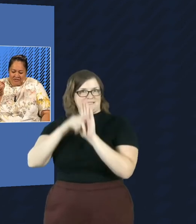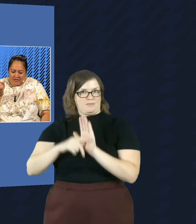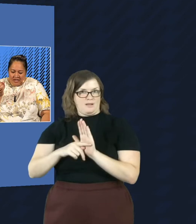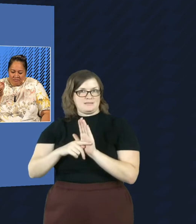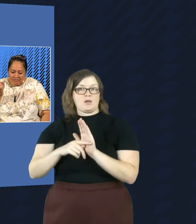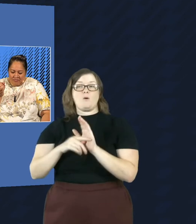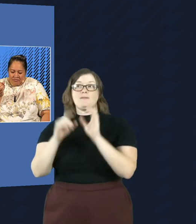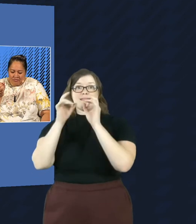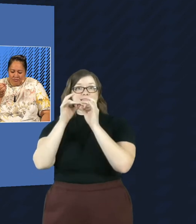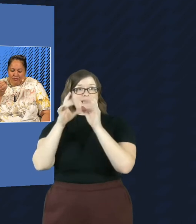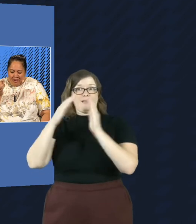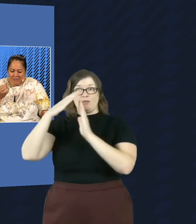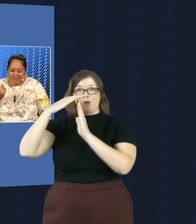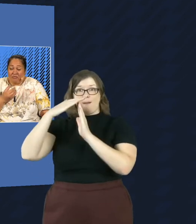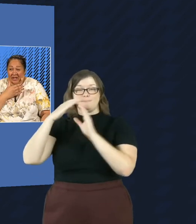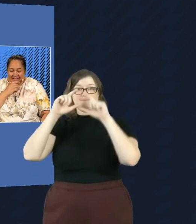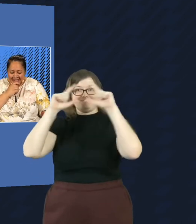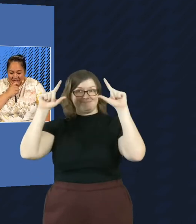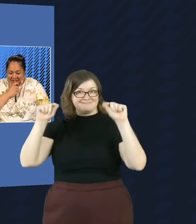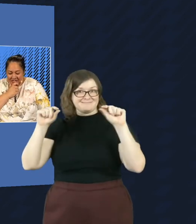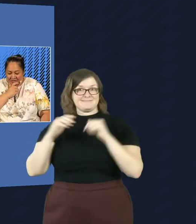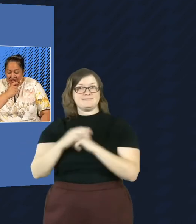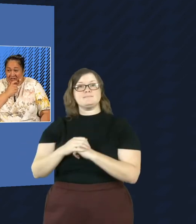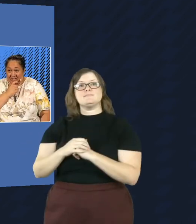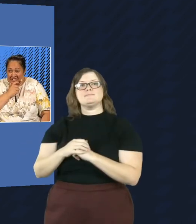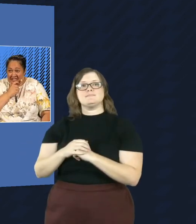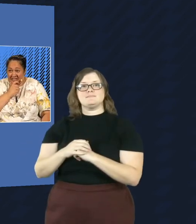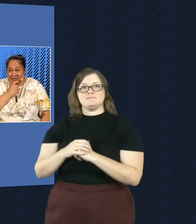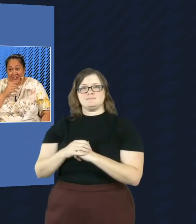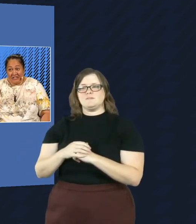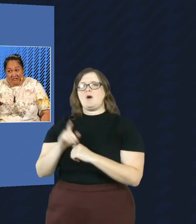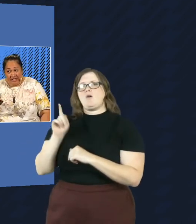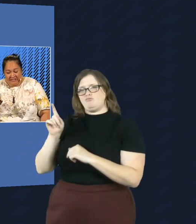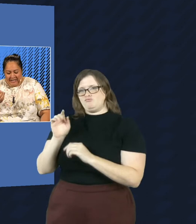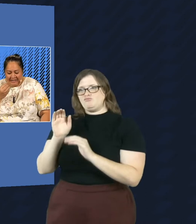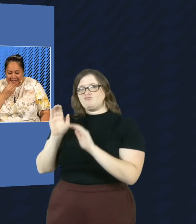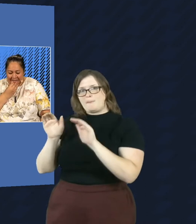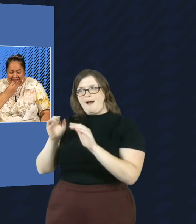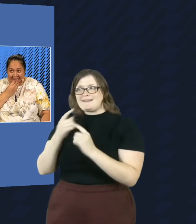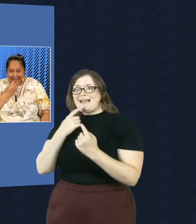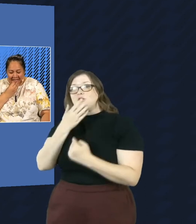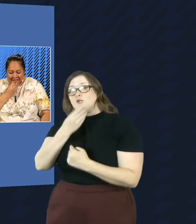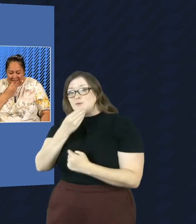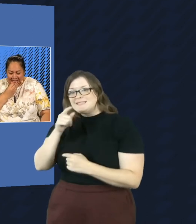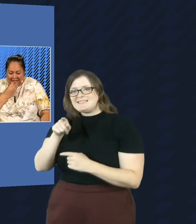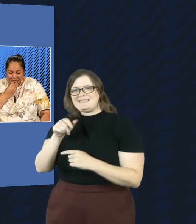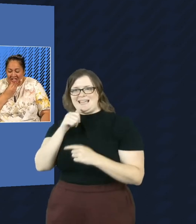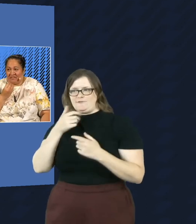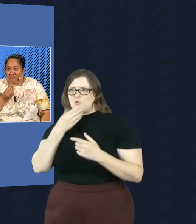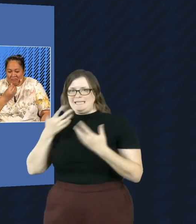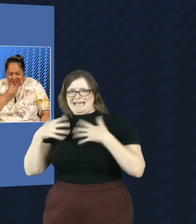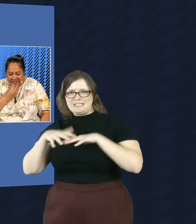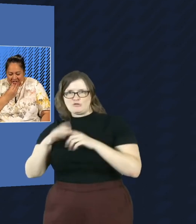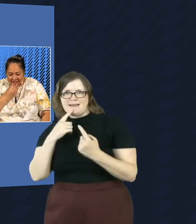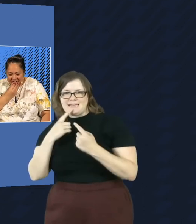have the part where we remind data users when using, especially integrated data, linked data, to